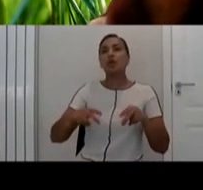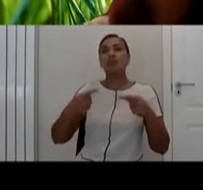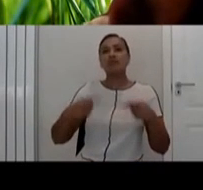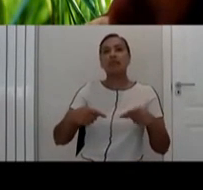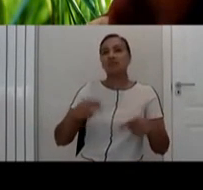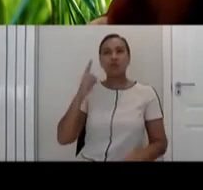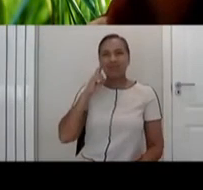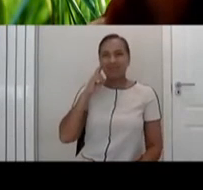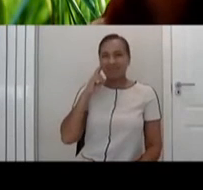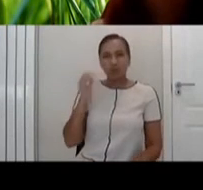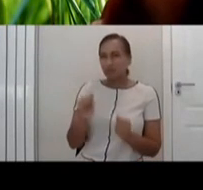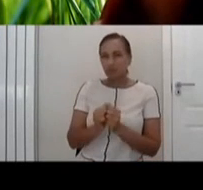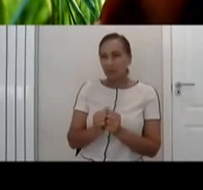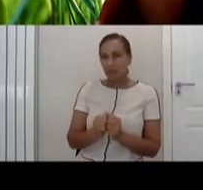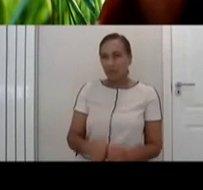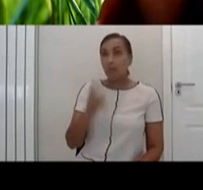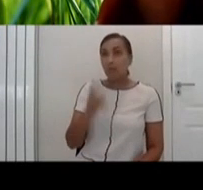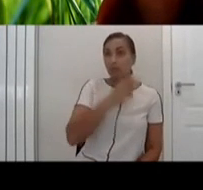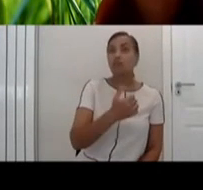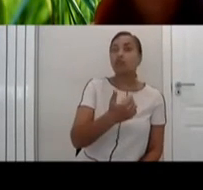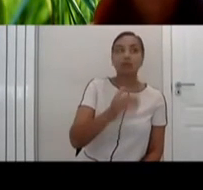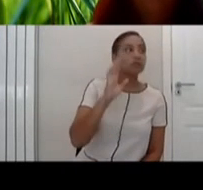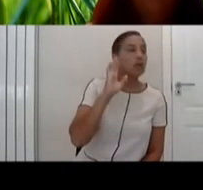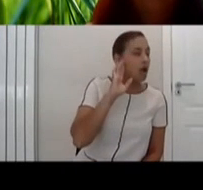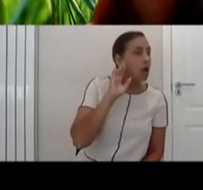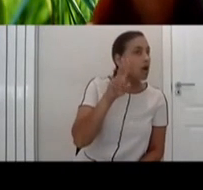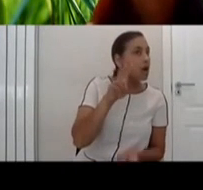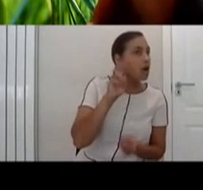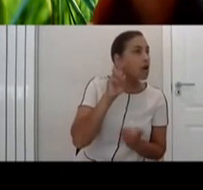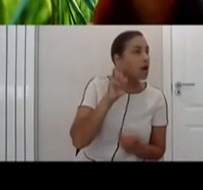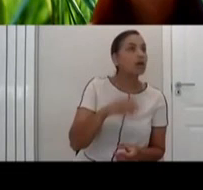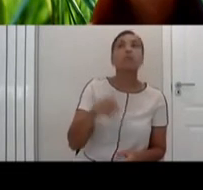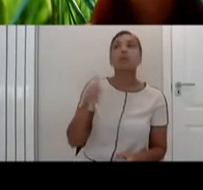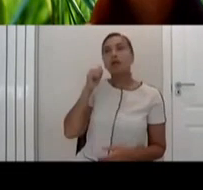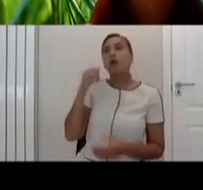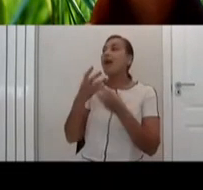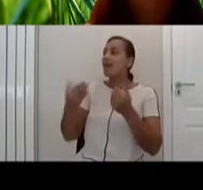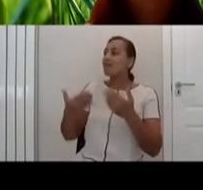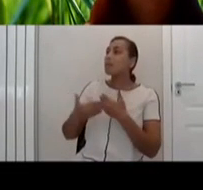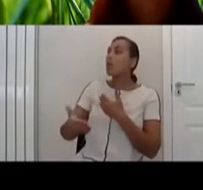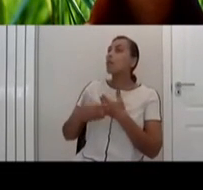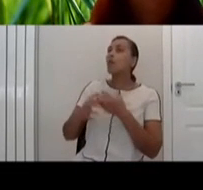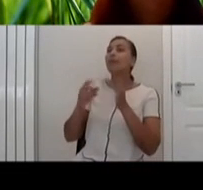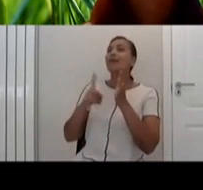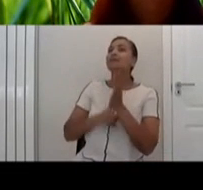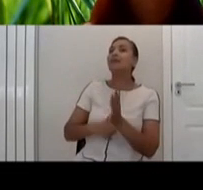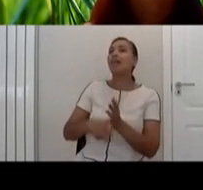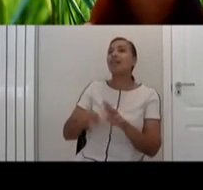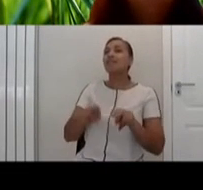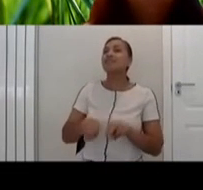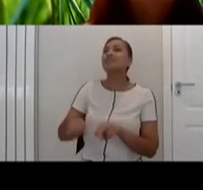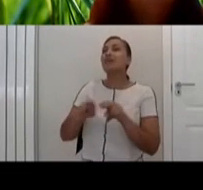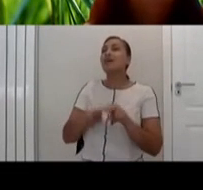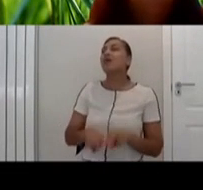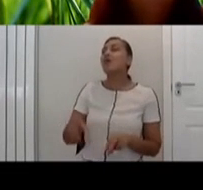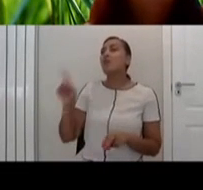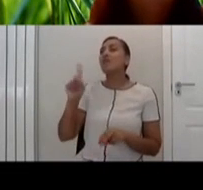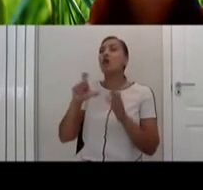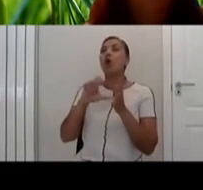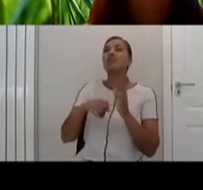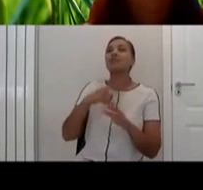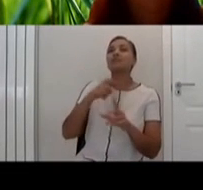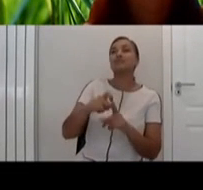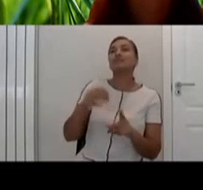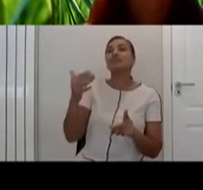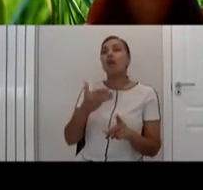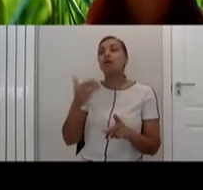just noted here, again, our team have been great. They've put up some BSL videos that are helpful about the coronavirus. And I know there's some easy read versions for